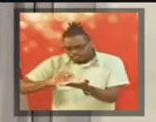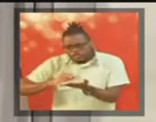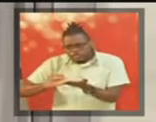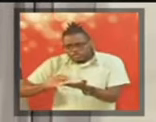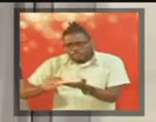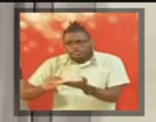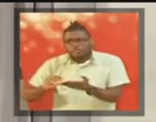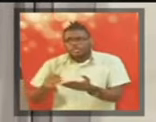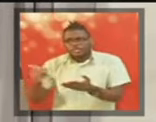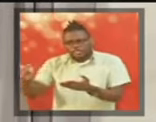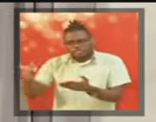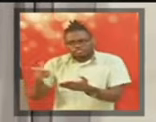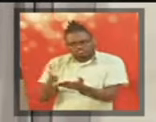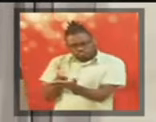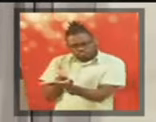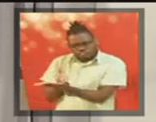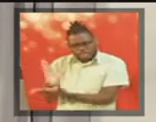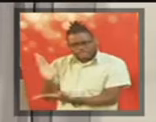due consideration through his office.